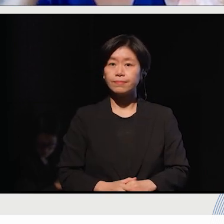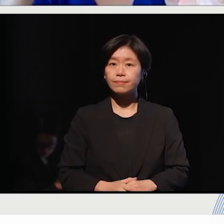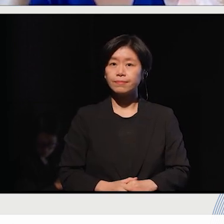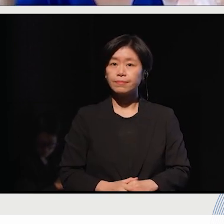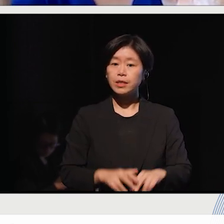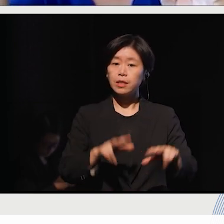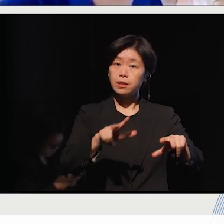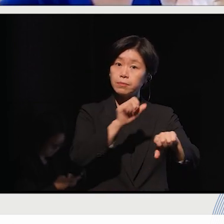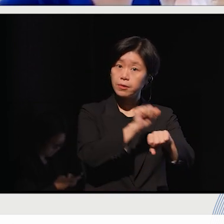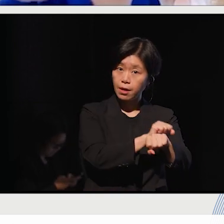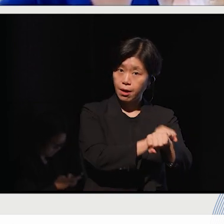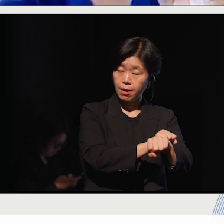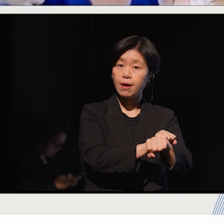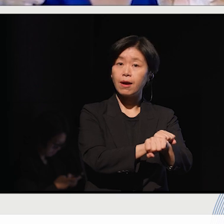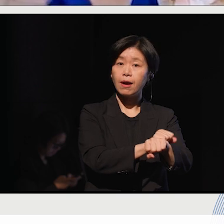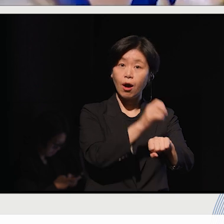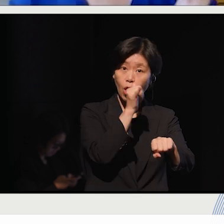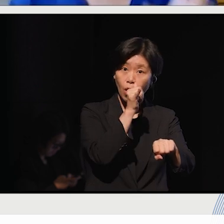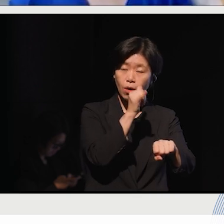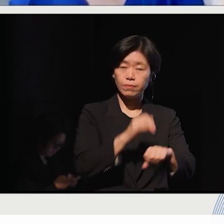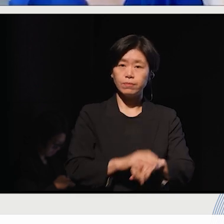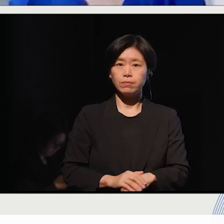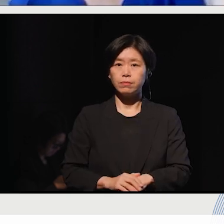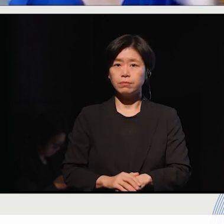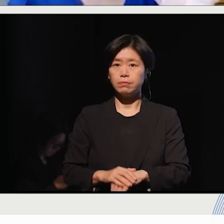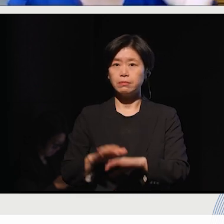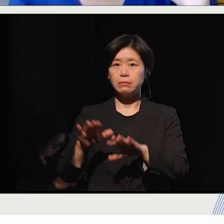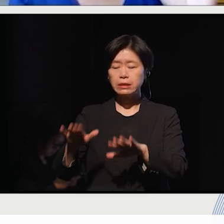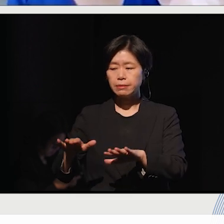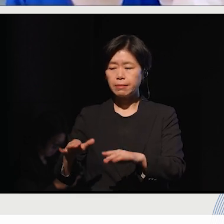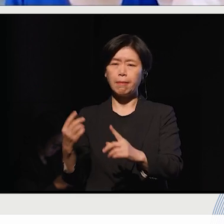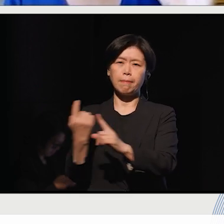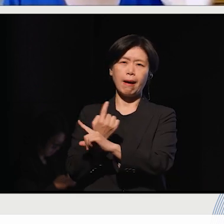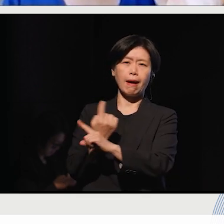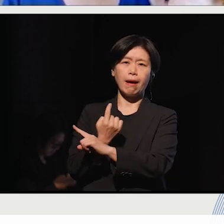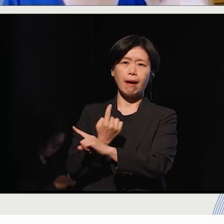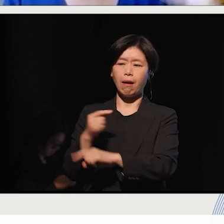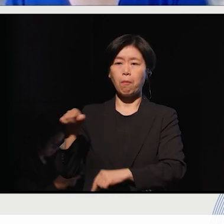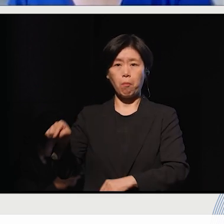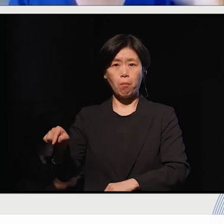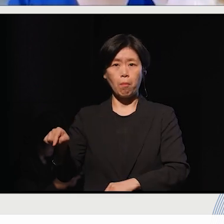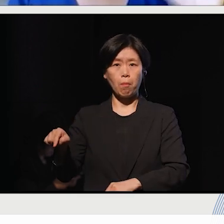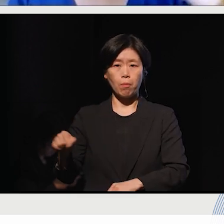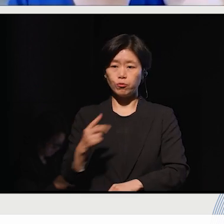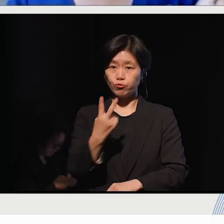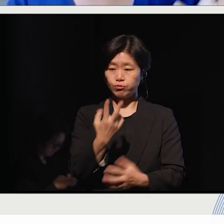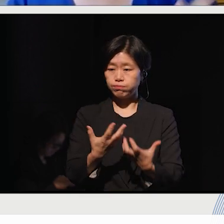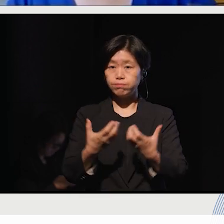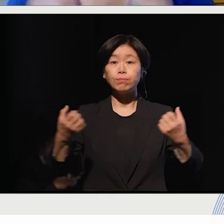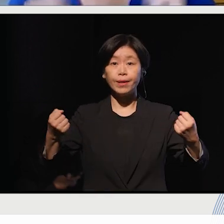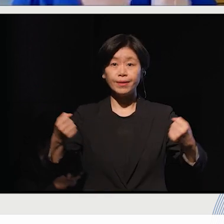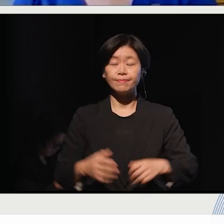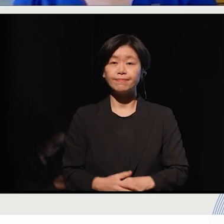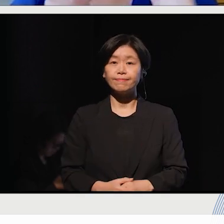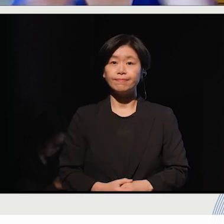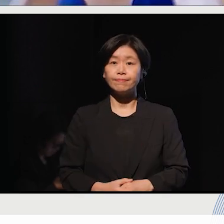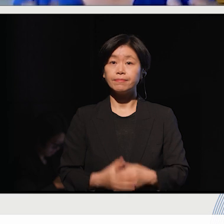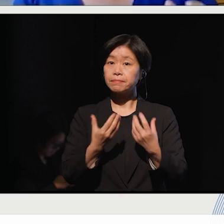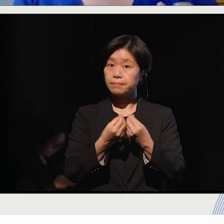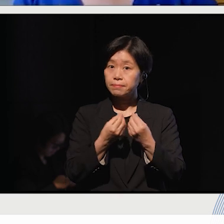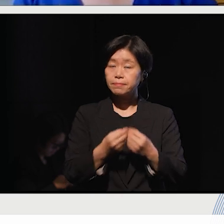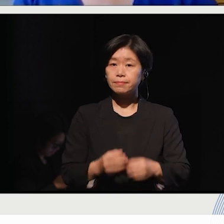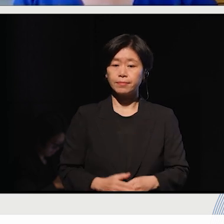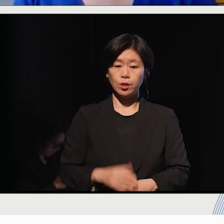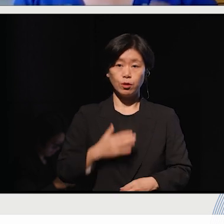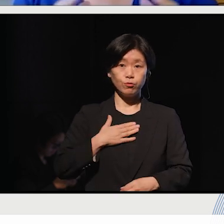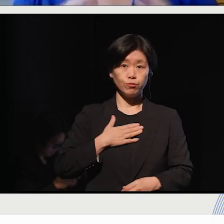those things you have to work on to improve. So for example, at the Kennedy Center, in my asset column, as I conduct